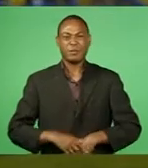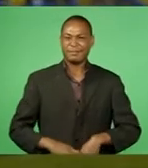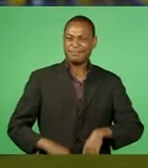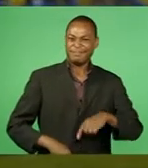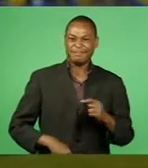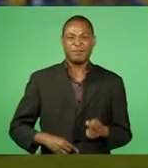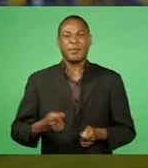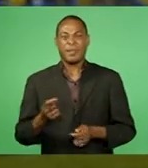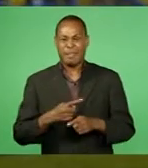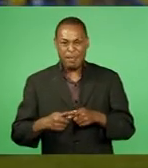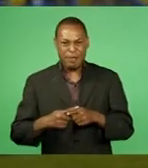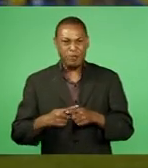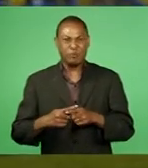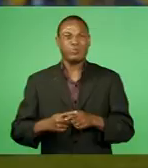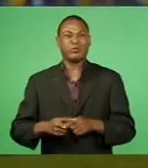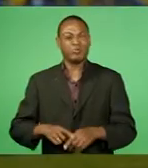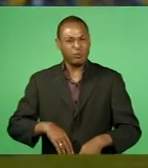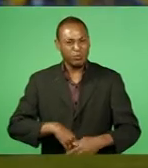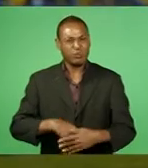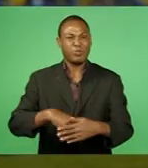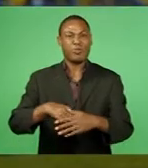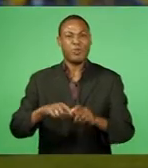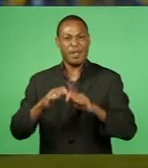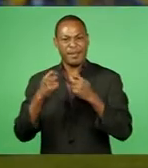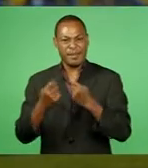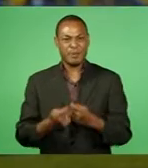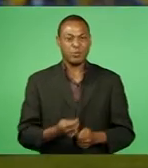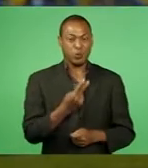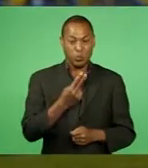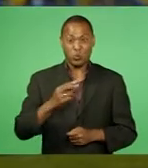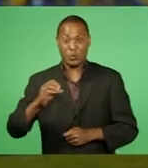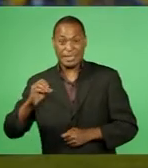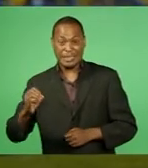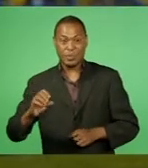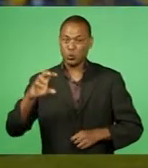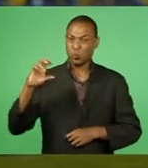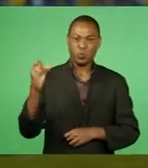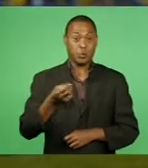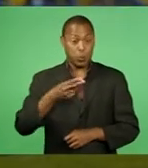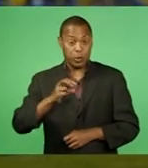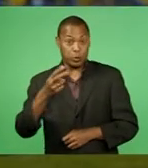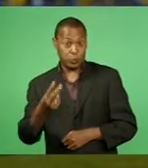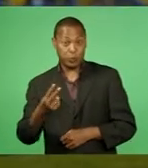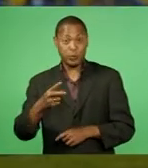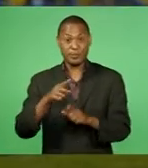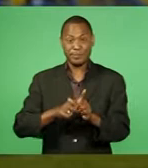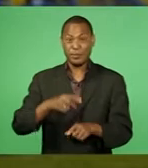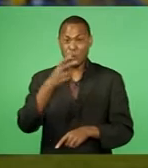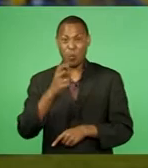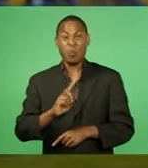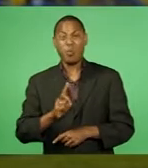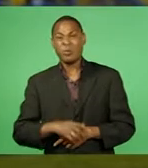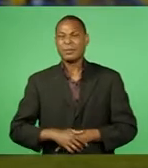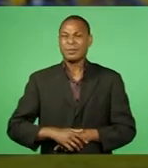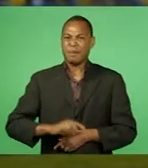League survival hopes with a deserved 2-0 win at Everton. The 22-year-old capped a superb debut with a second, tapping